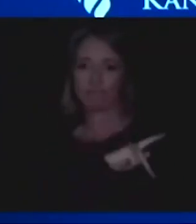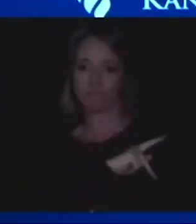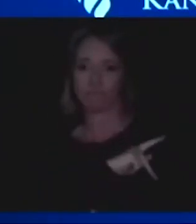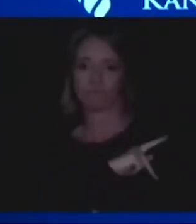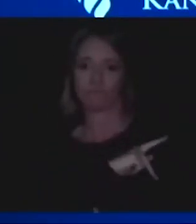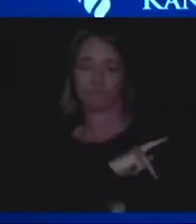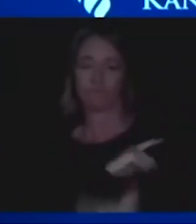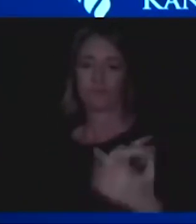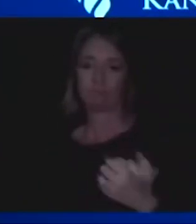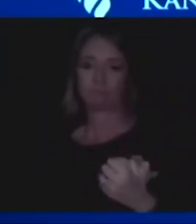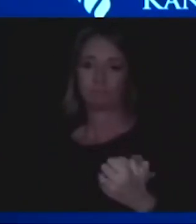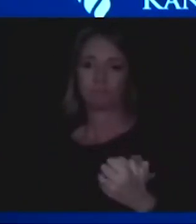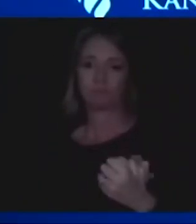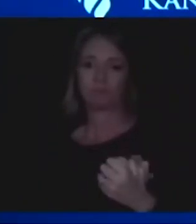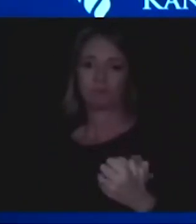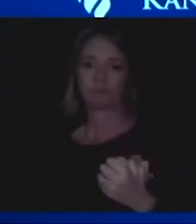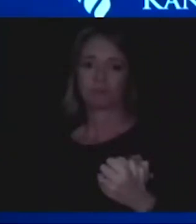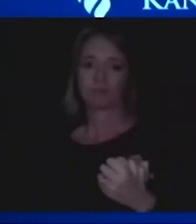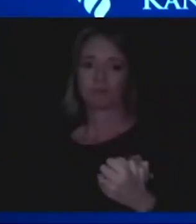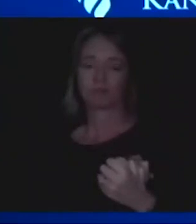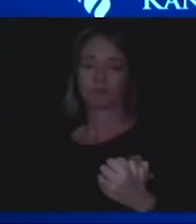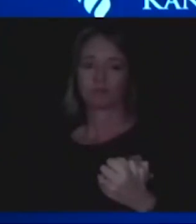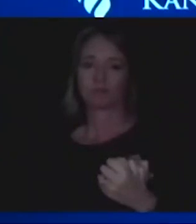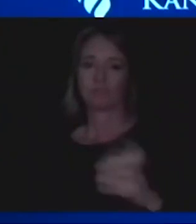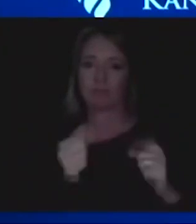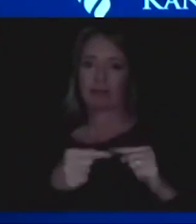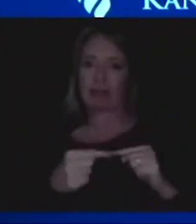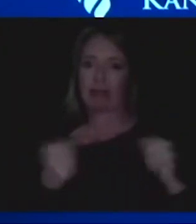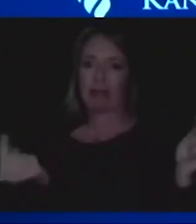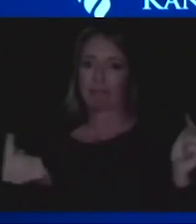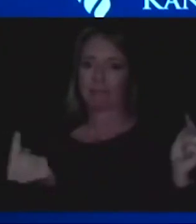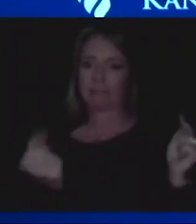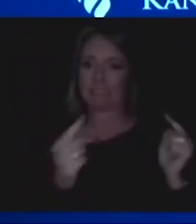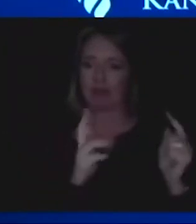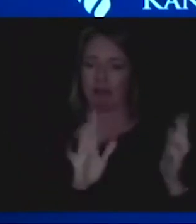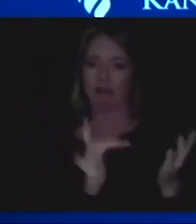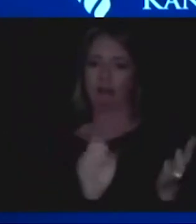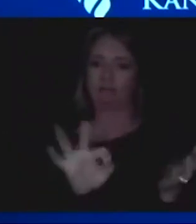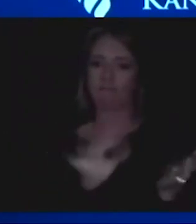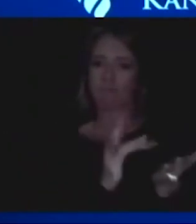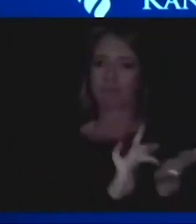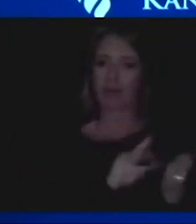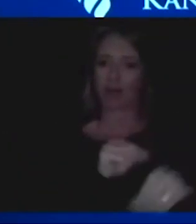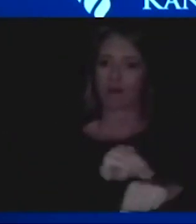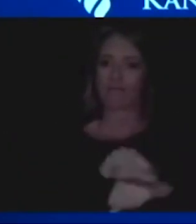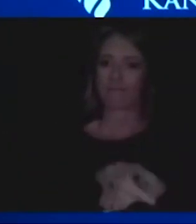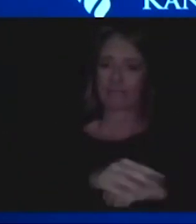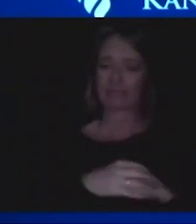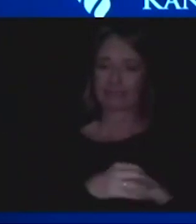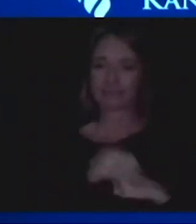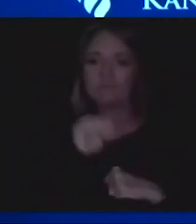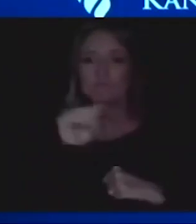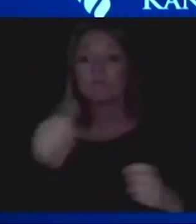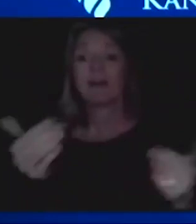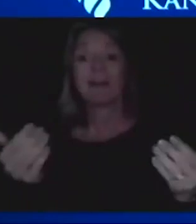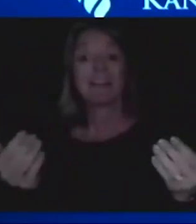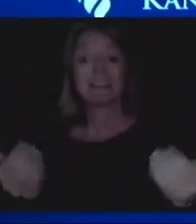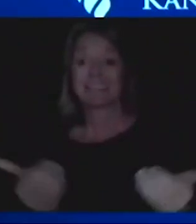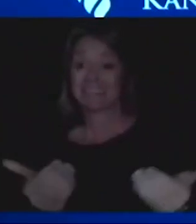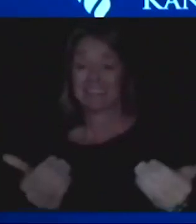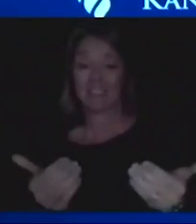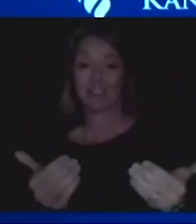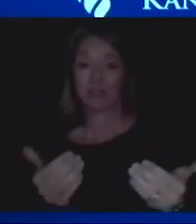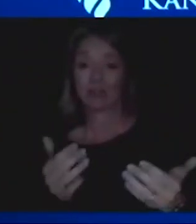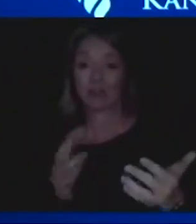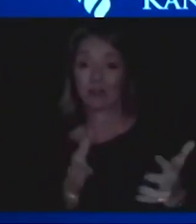but run counter to the best medical advice? We're not here to mislead you or